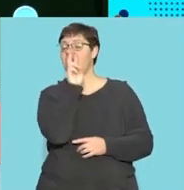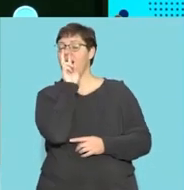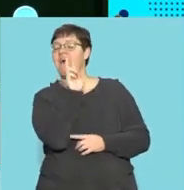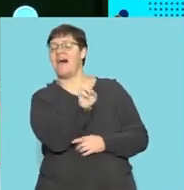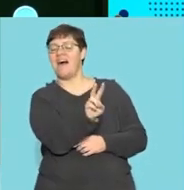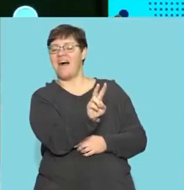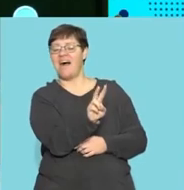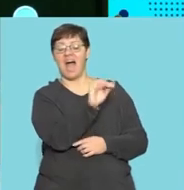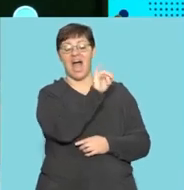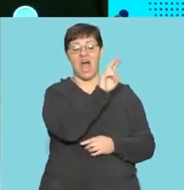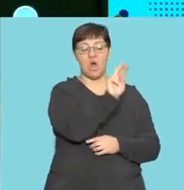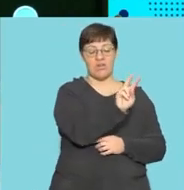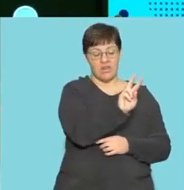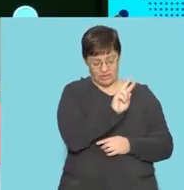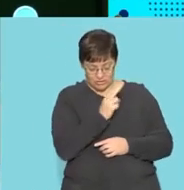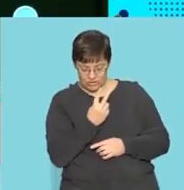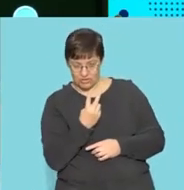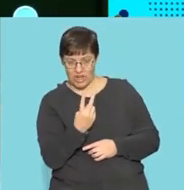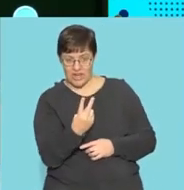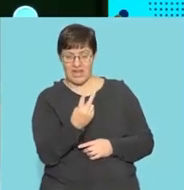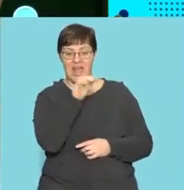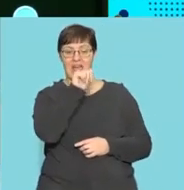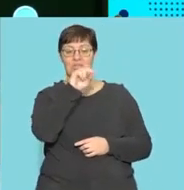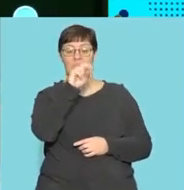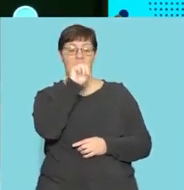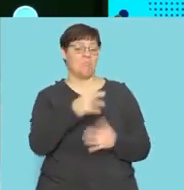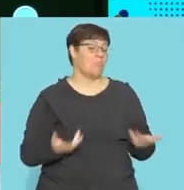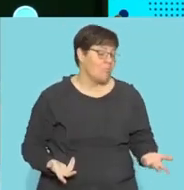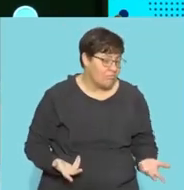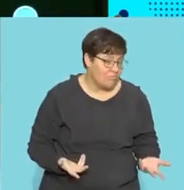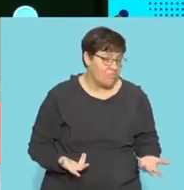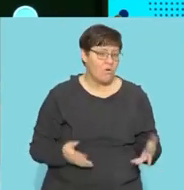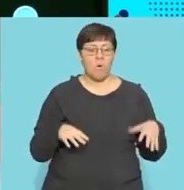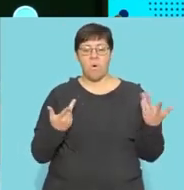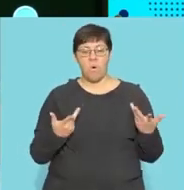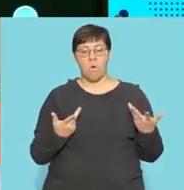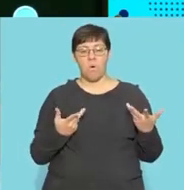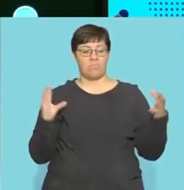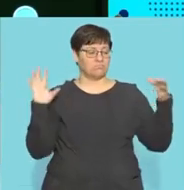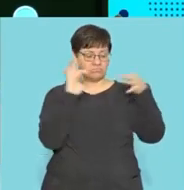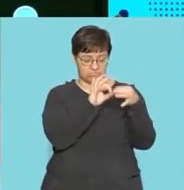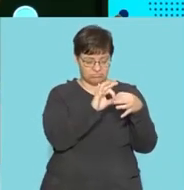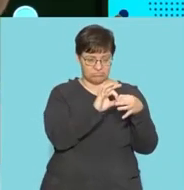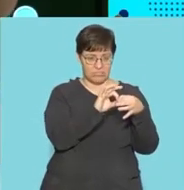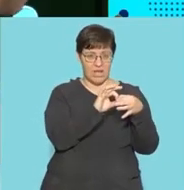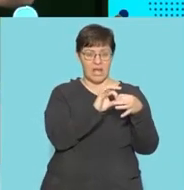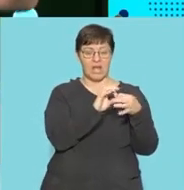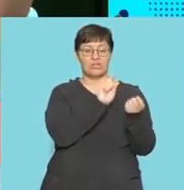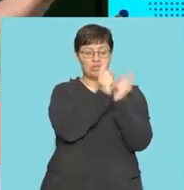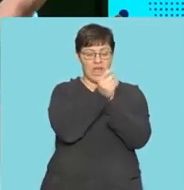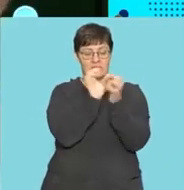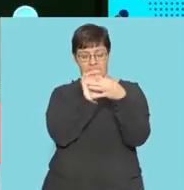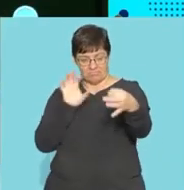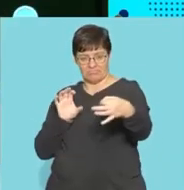you can see an ion changing into an atom or a compound changing into